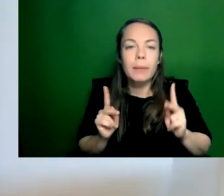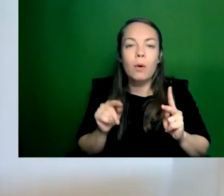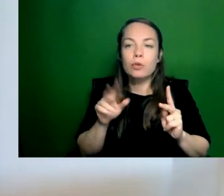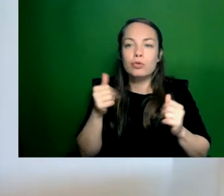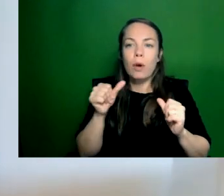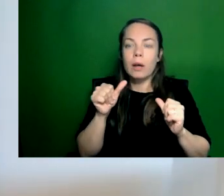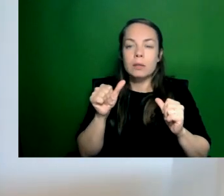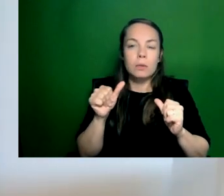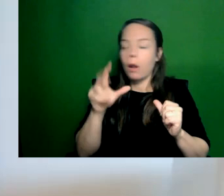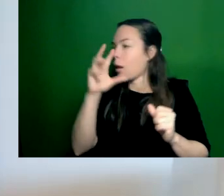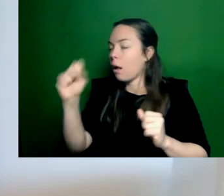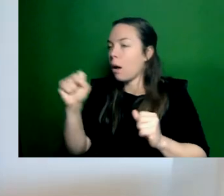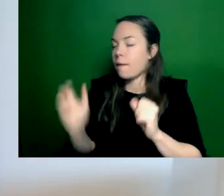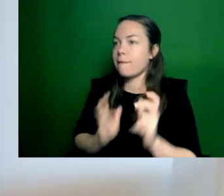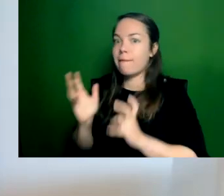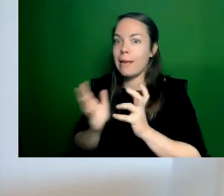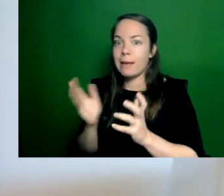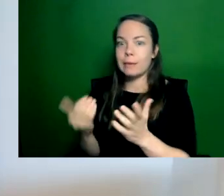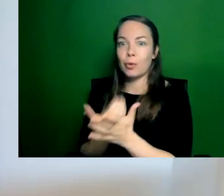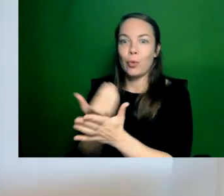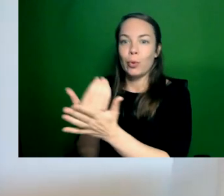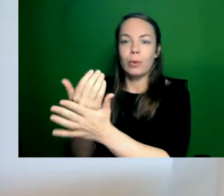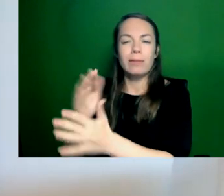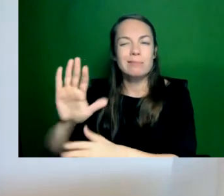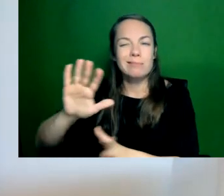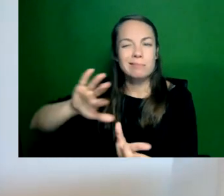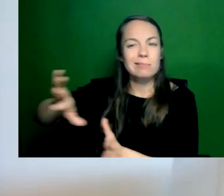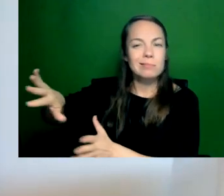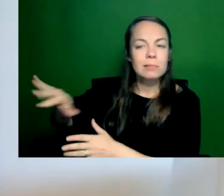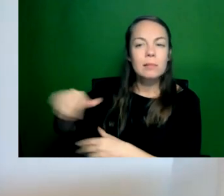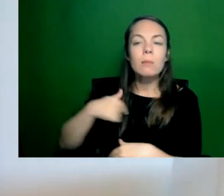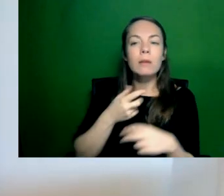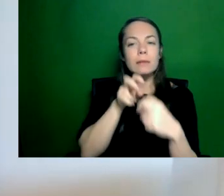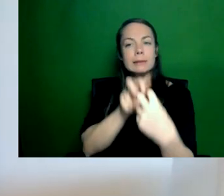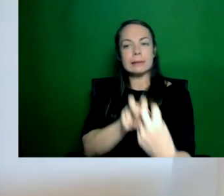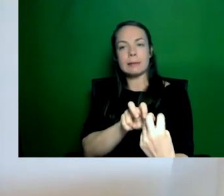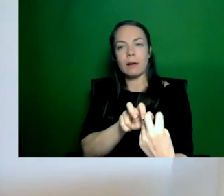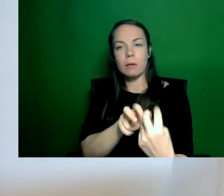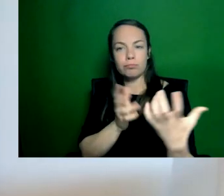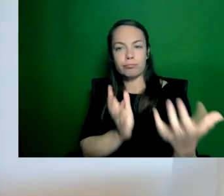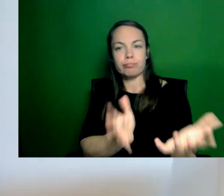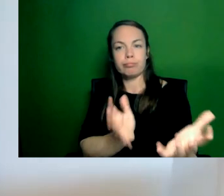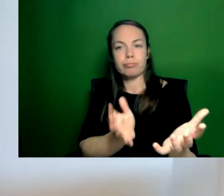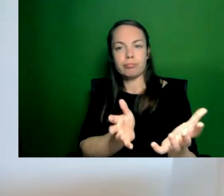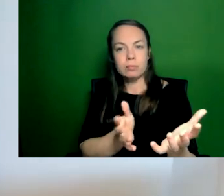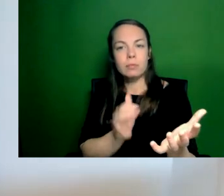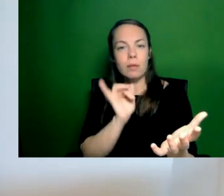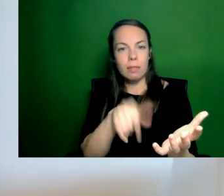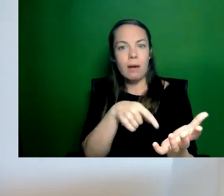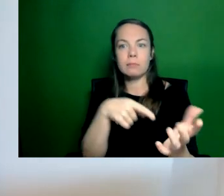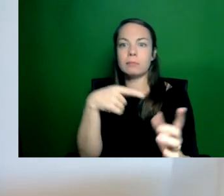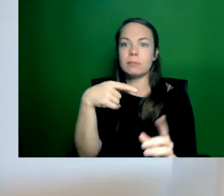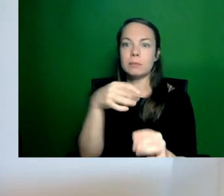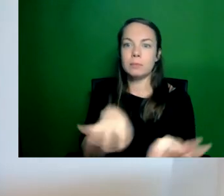is new. And how do we talk to youth? You sit down and you have a conversation, which leads me to the other point of my answer